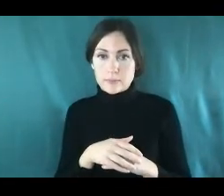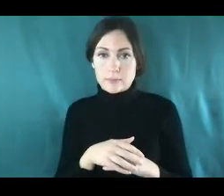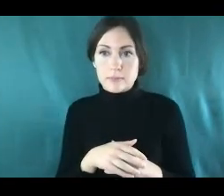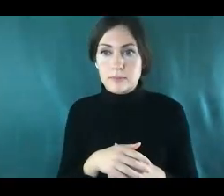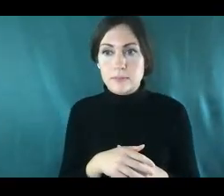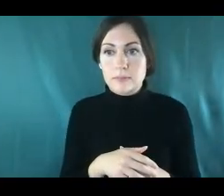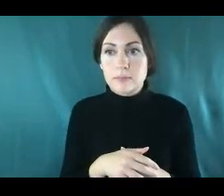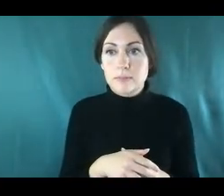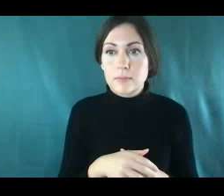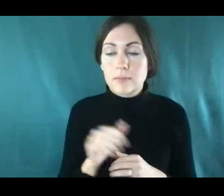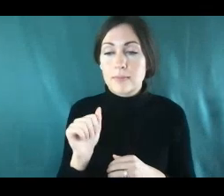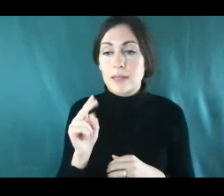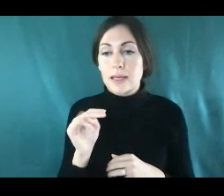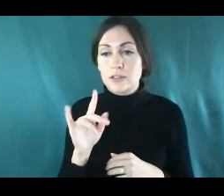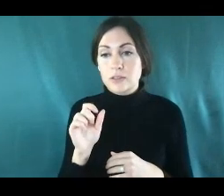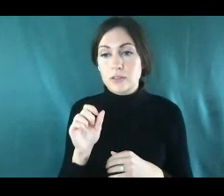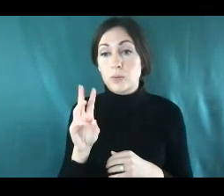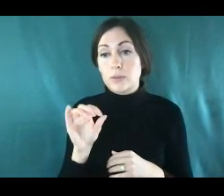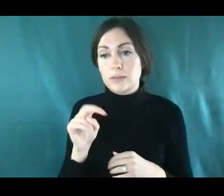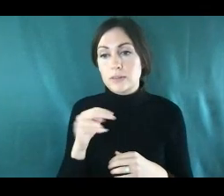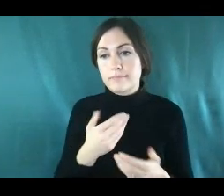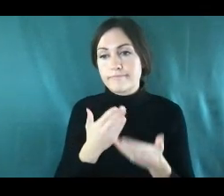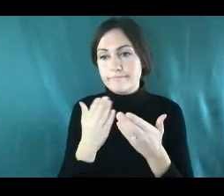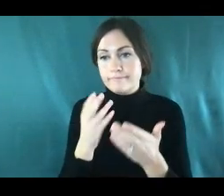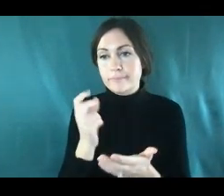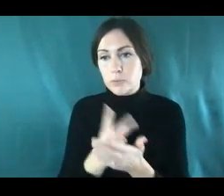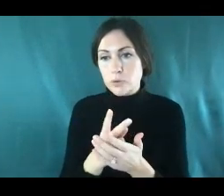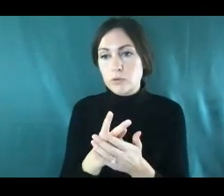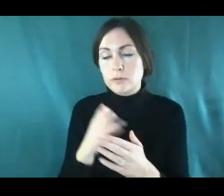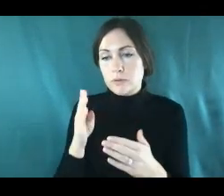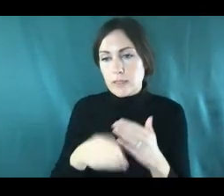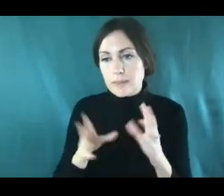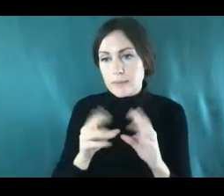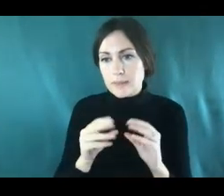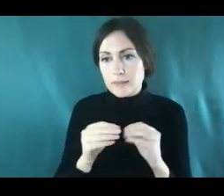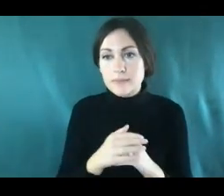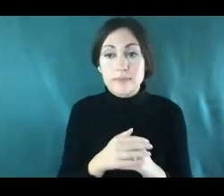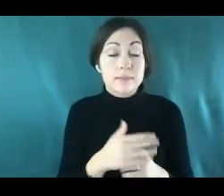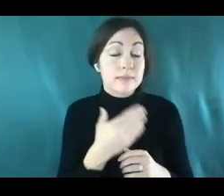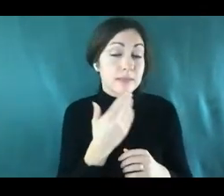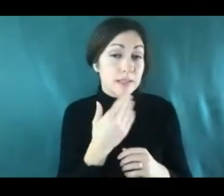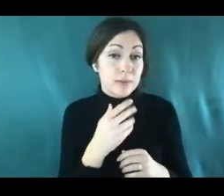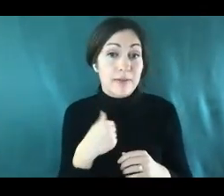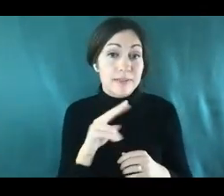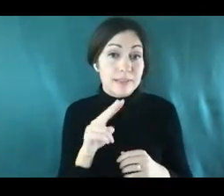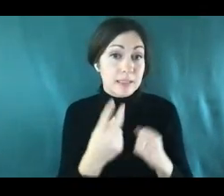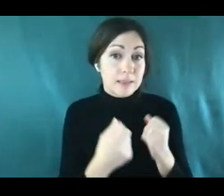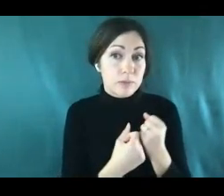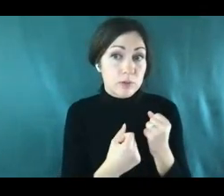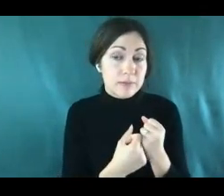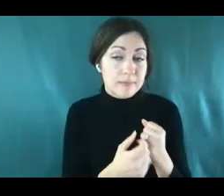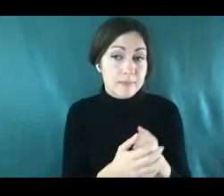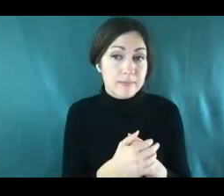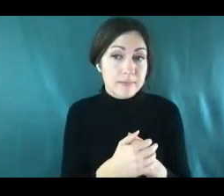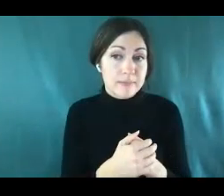Ms. Angie Wilson, I'll do the motion to adjourn. Thank you, Ms. Wilson. Do I hear a second?